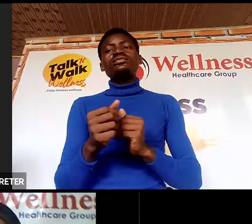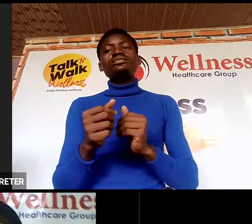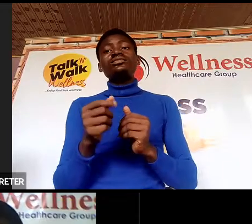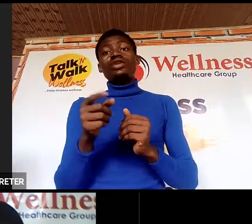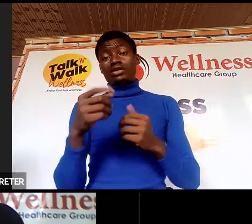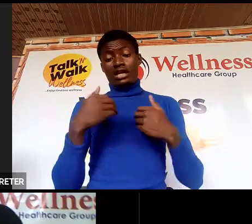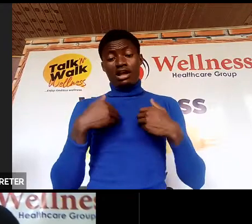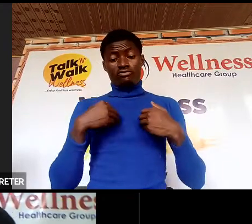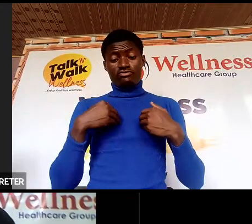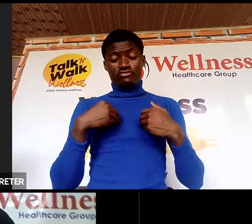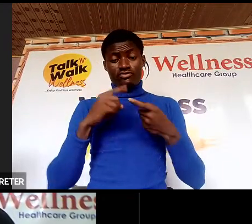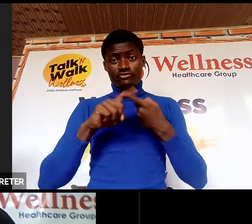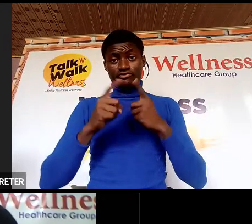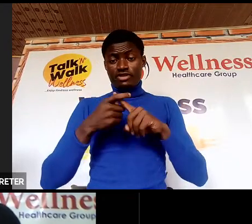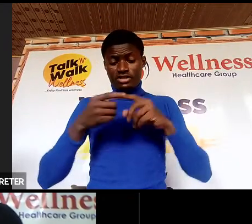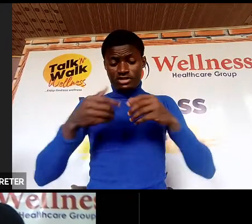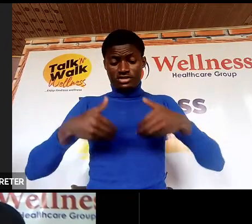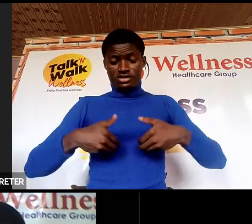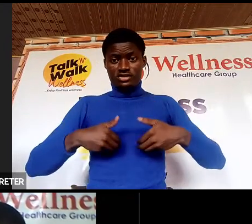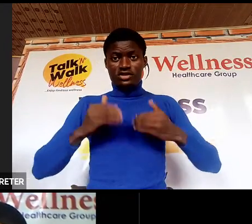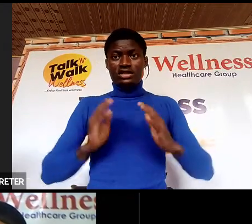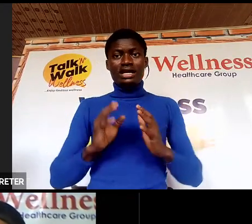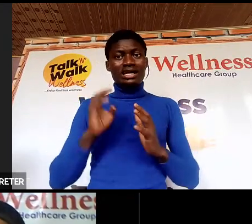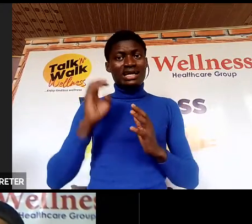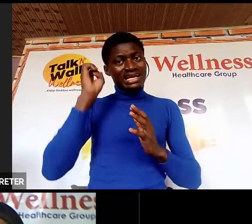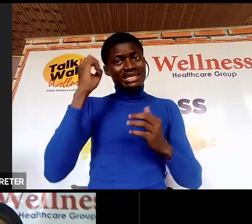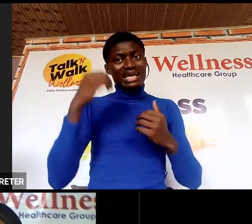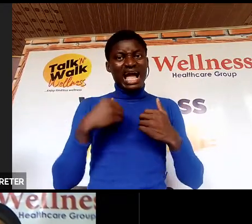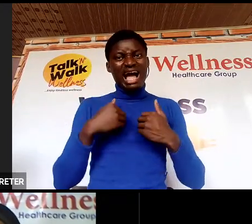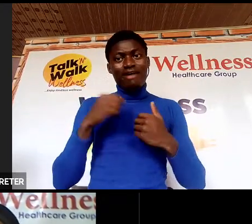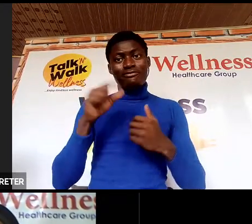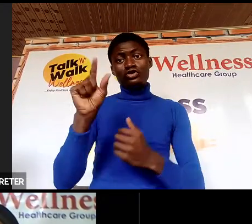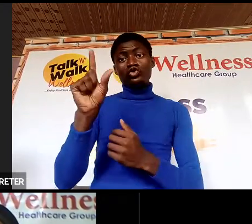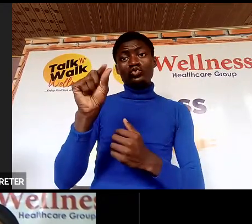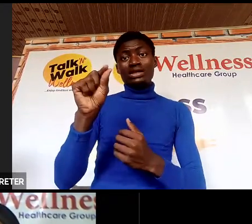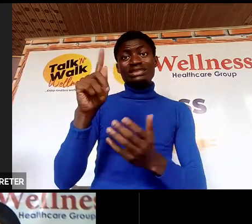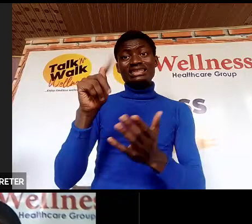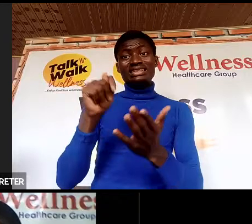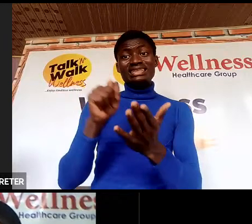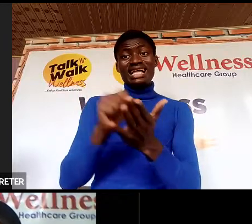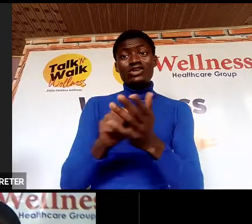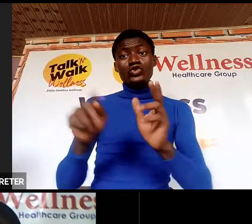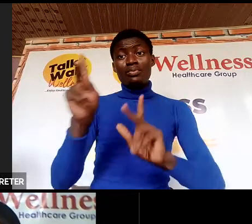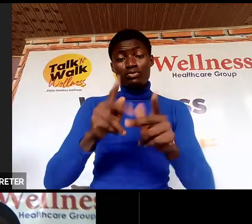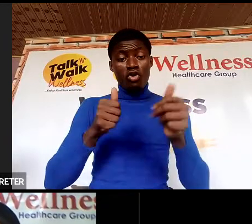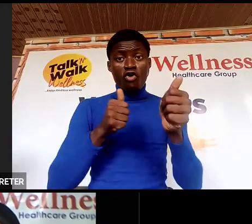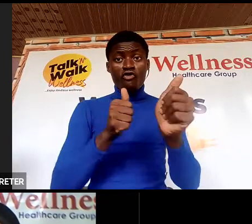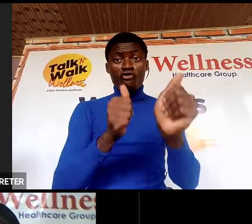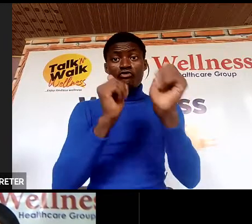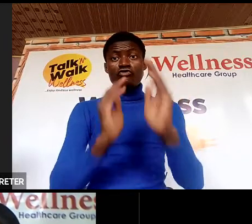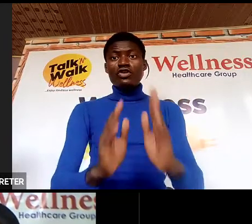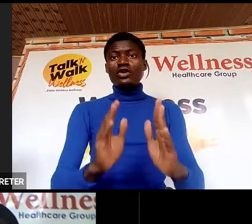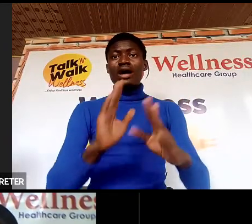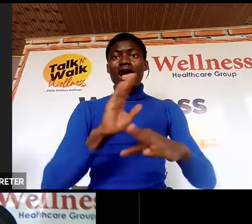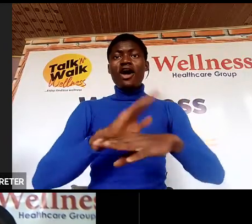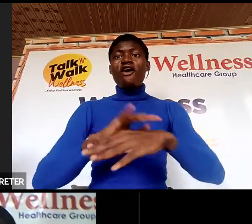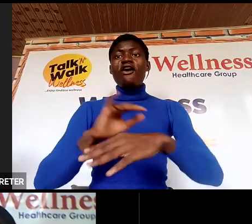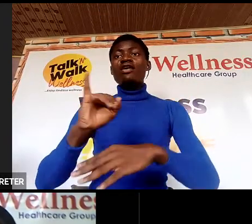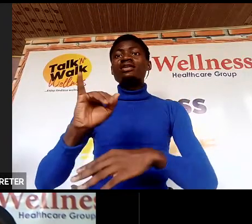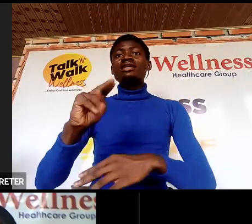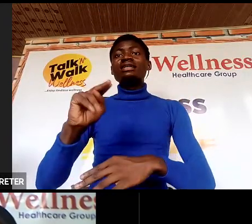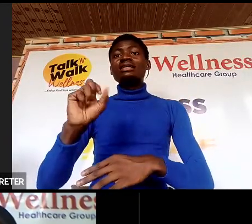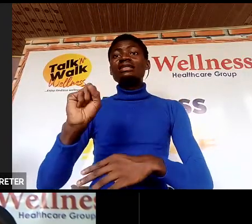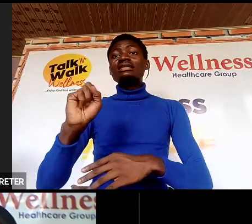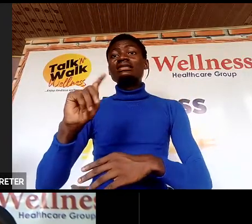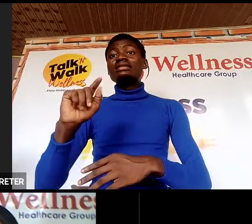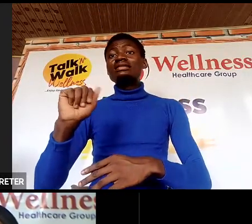his Instagram, and I'm saying you have this number of people. What are you doing with this? You have an audience of 20,000. If I'm selling